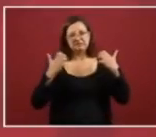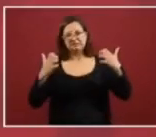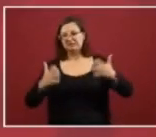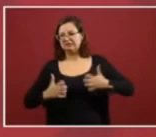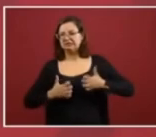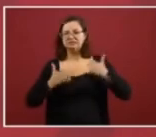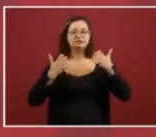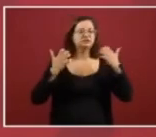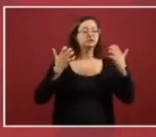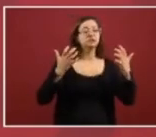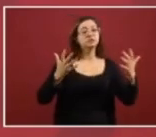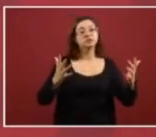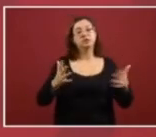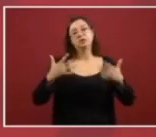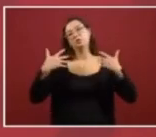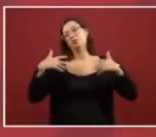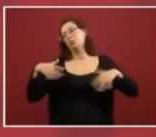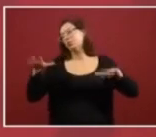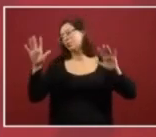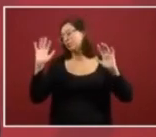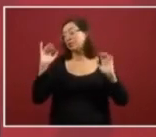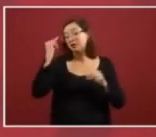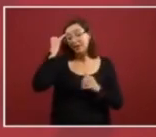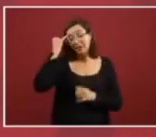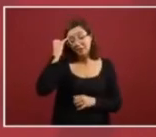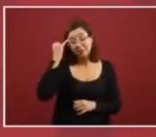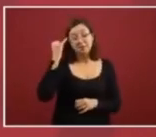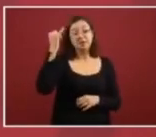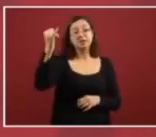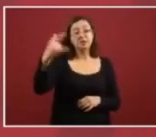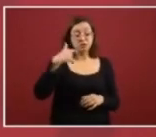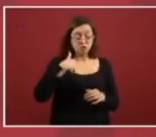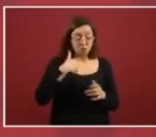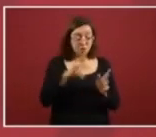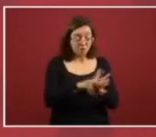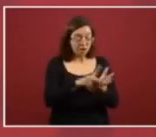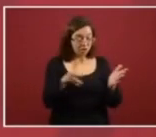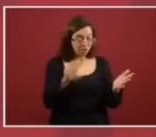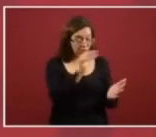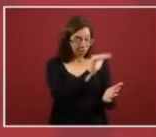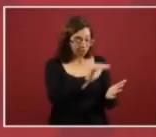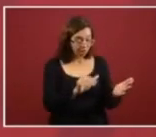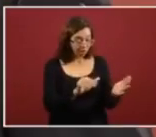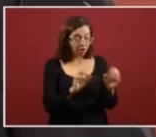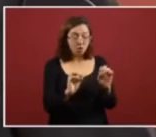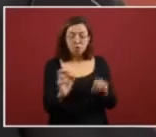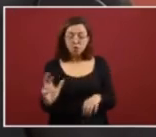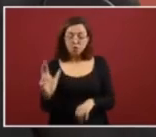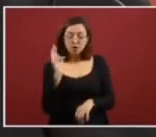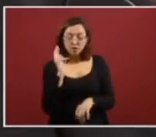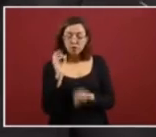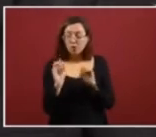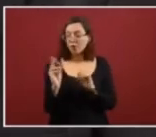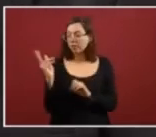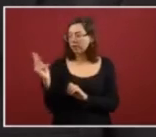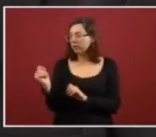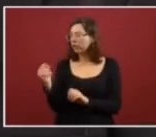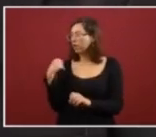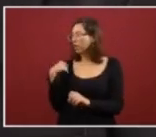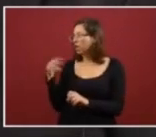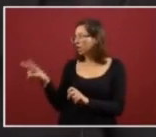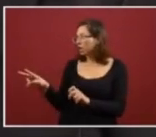los periódicos, by what they say in the newspapers los programas de radio, and the programs of radio o en la televisión, or in